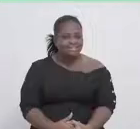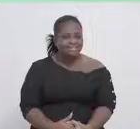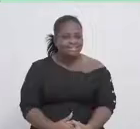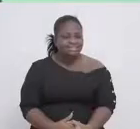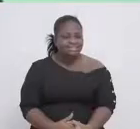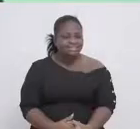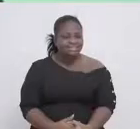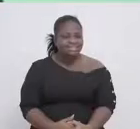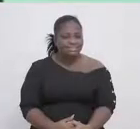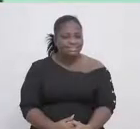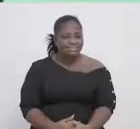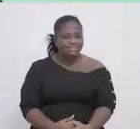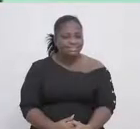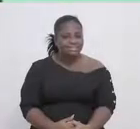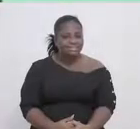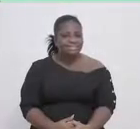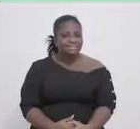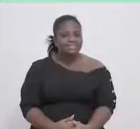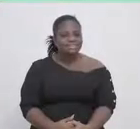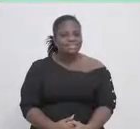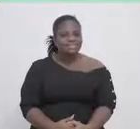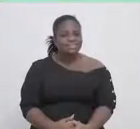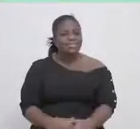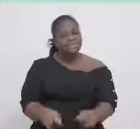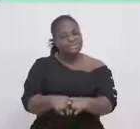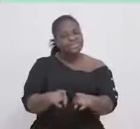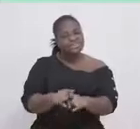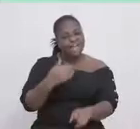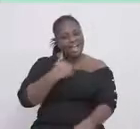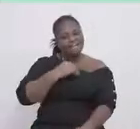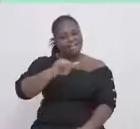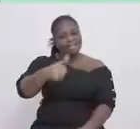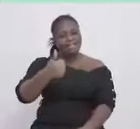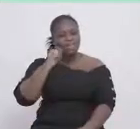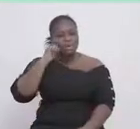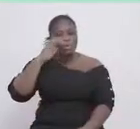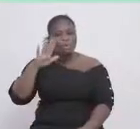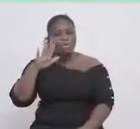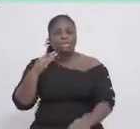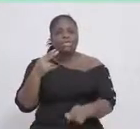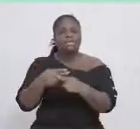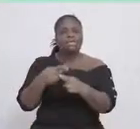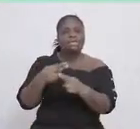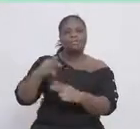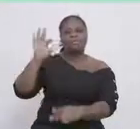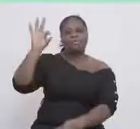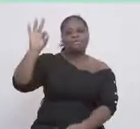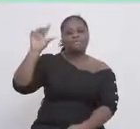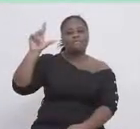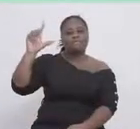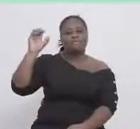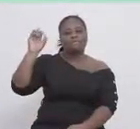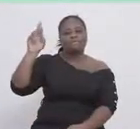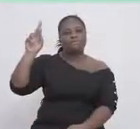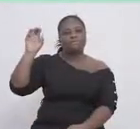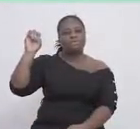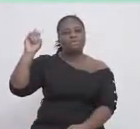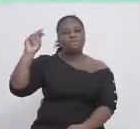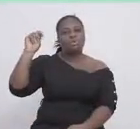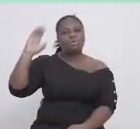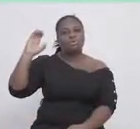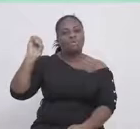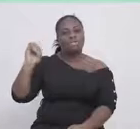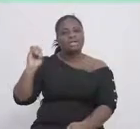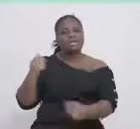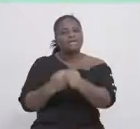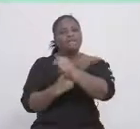All right, thank you. We'll also have Florence Tofa. She's the founder of Mobile Web Ghana.